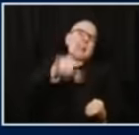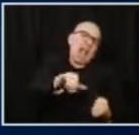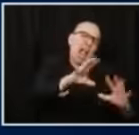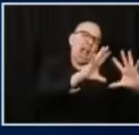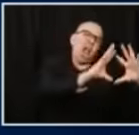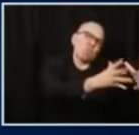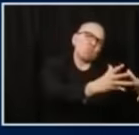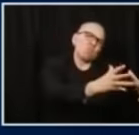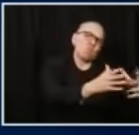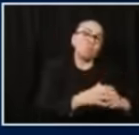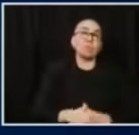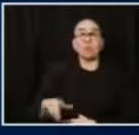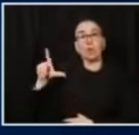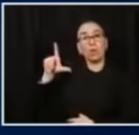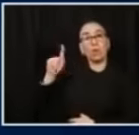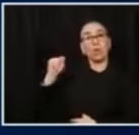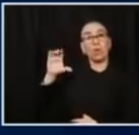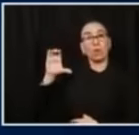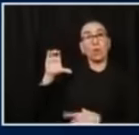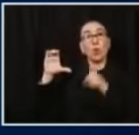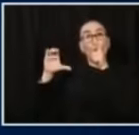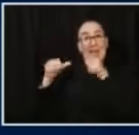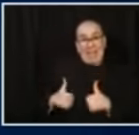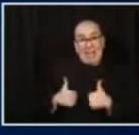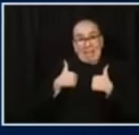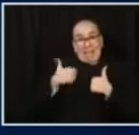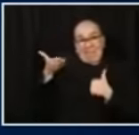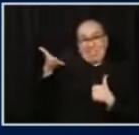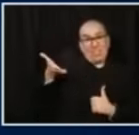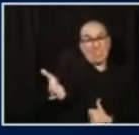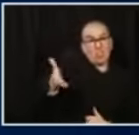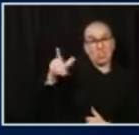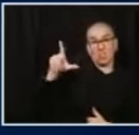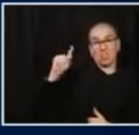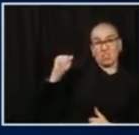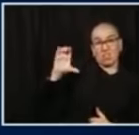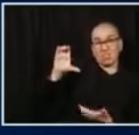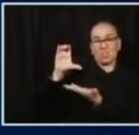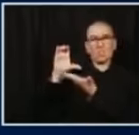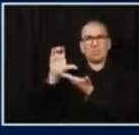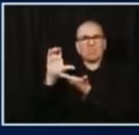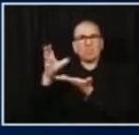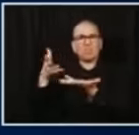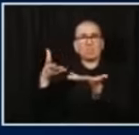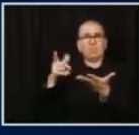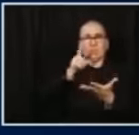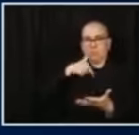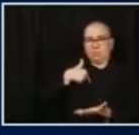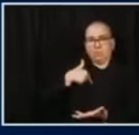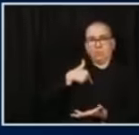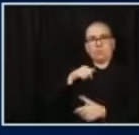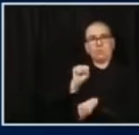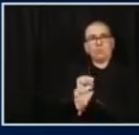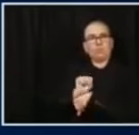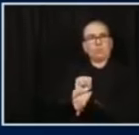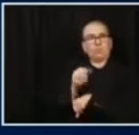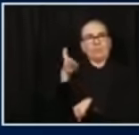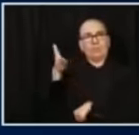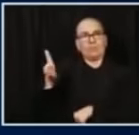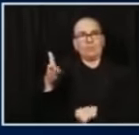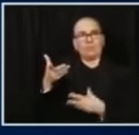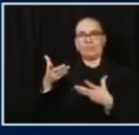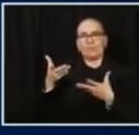is those living in residential care facilities licensed in Minnesota that are primarily serving either older adults, persons